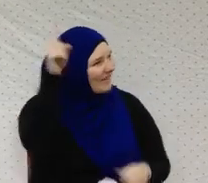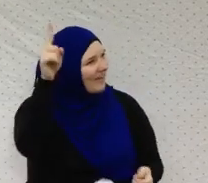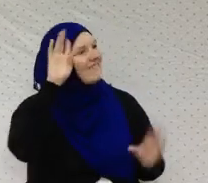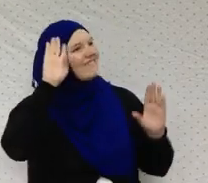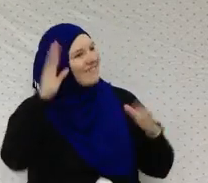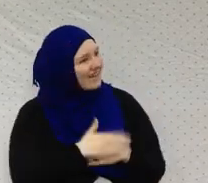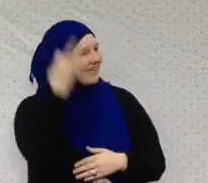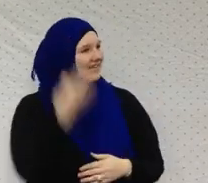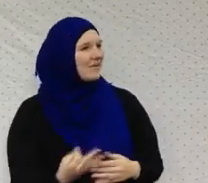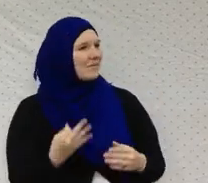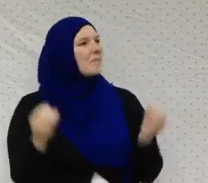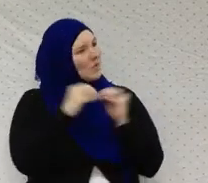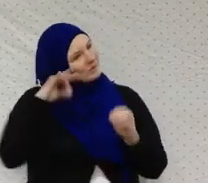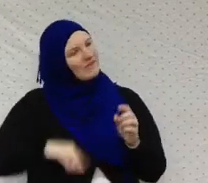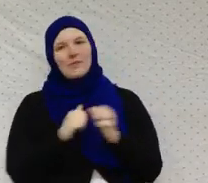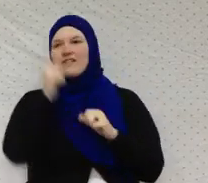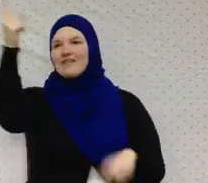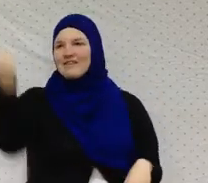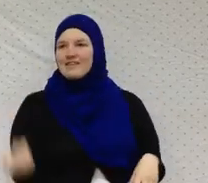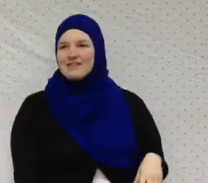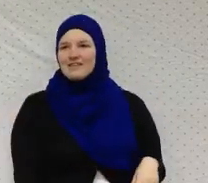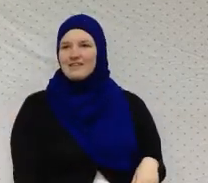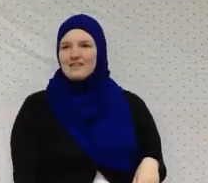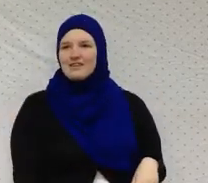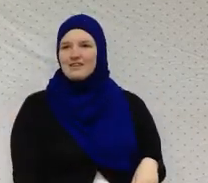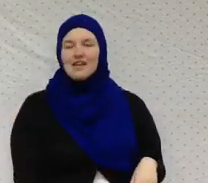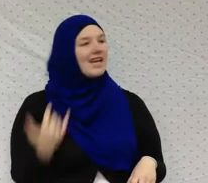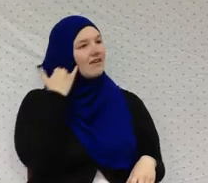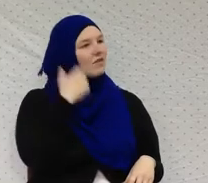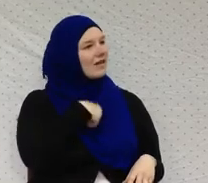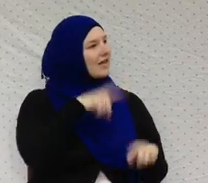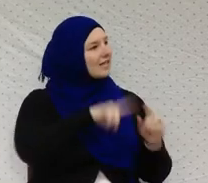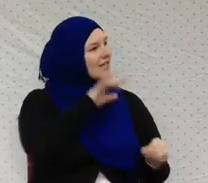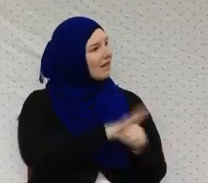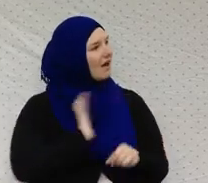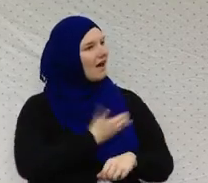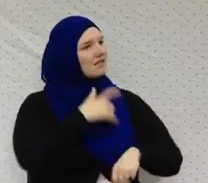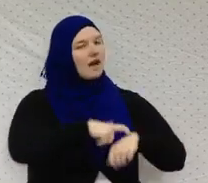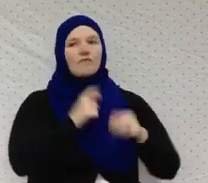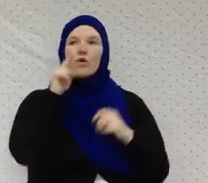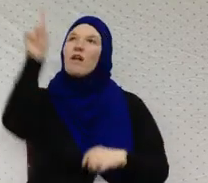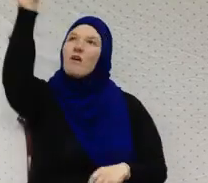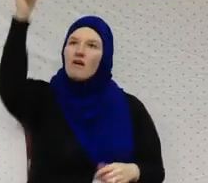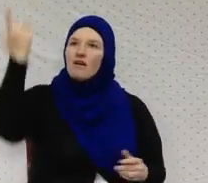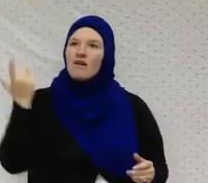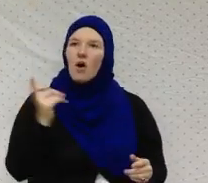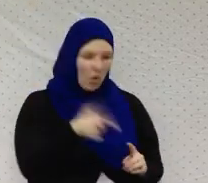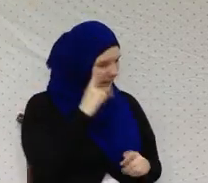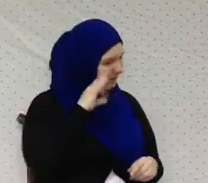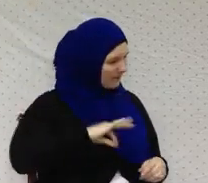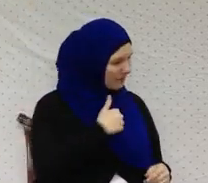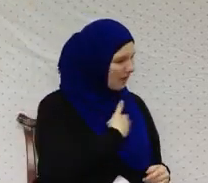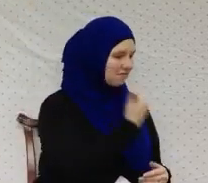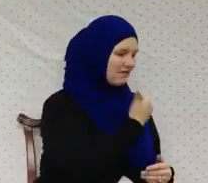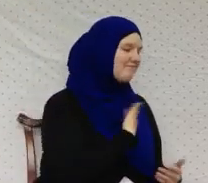we do not dedicate a time for Allah, what are we saying to ourselves? Allah is